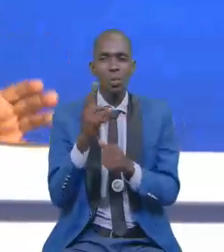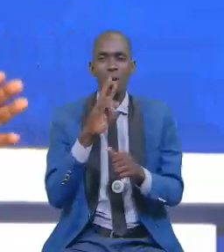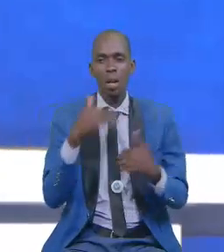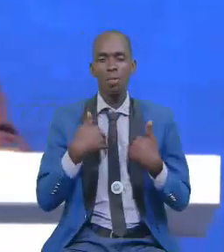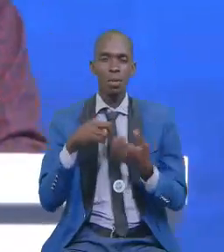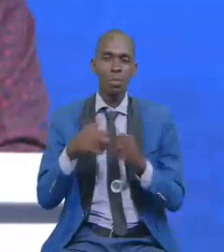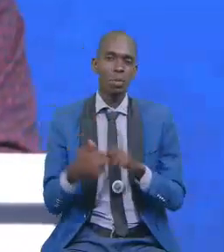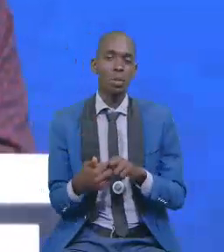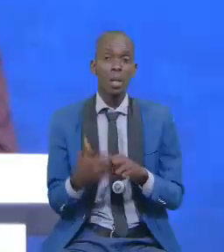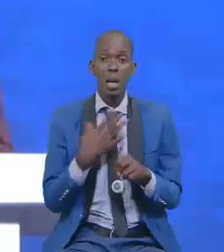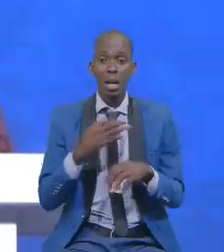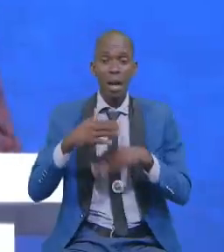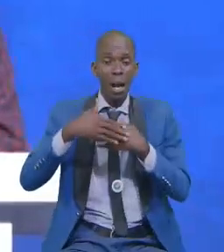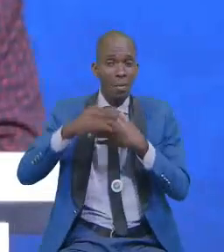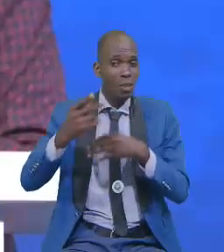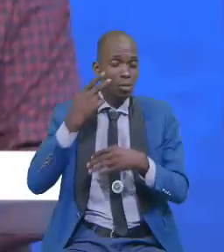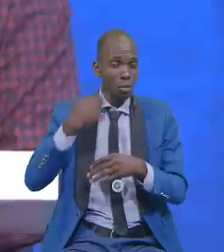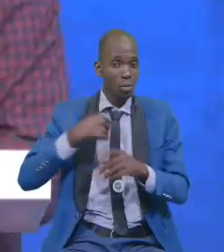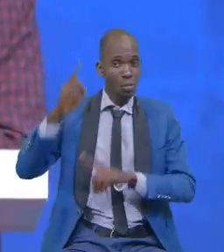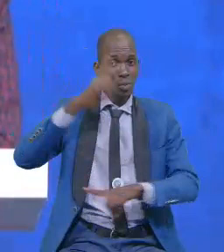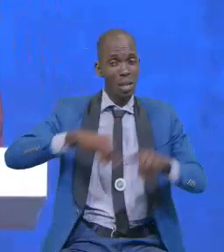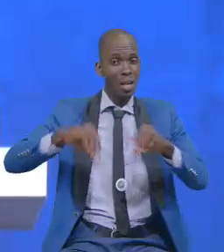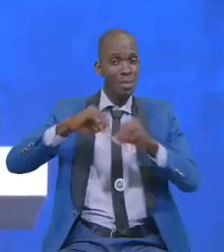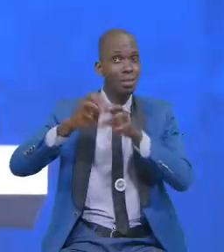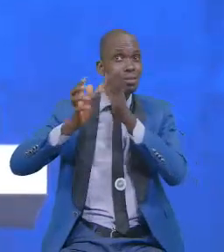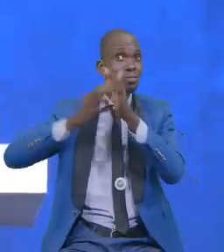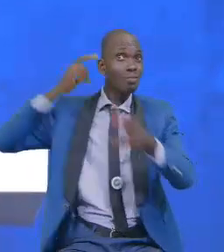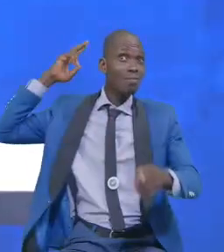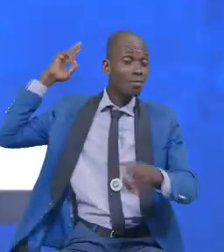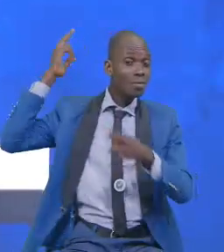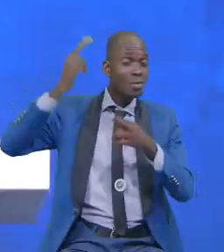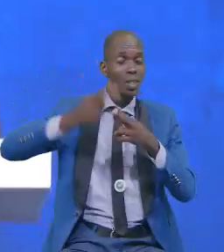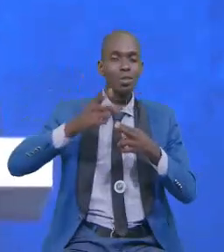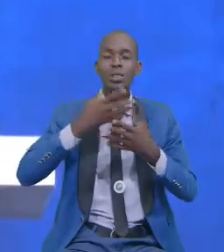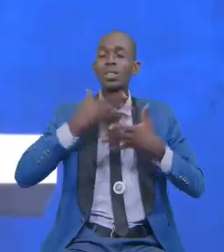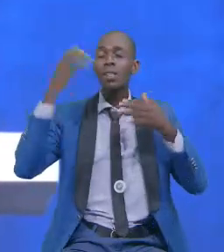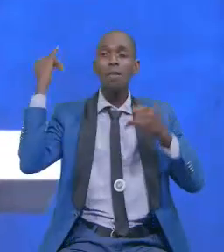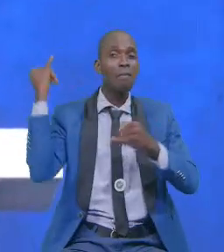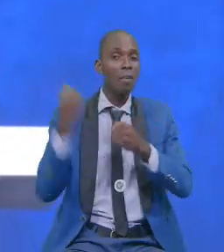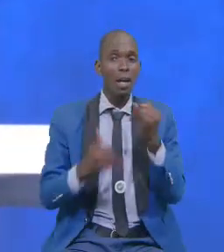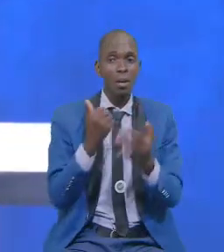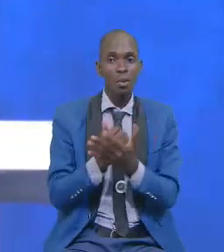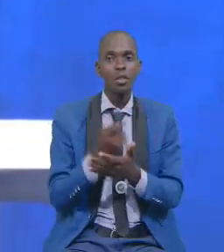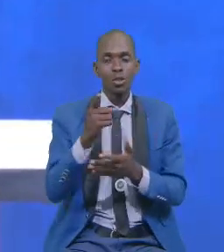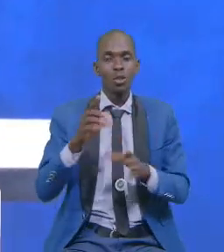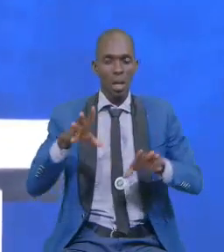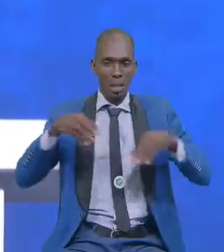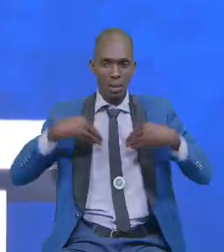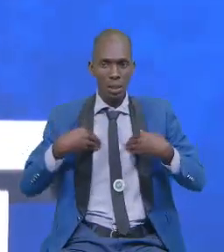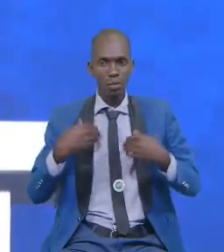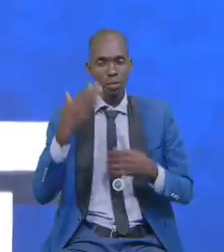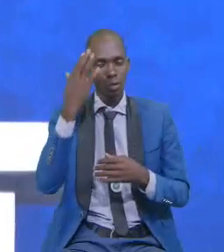And after the final amen, I accept, I acknowledge, I